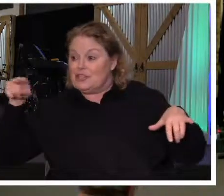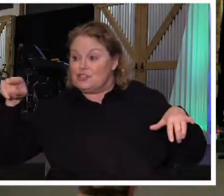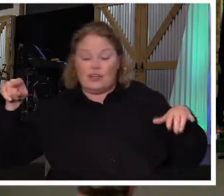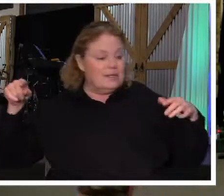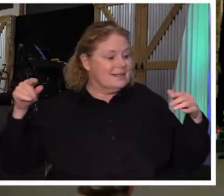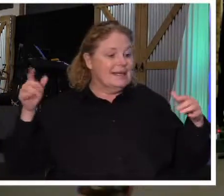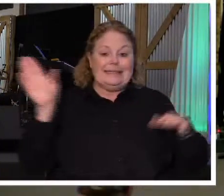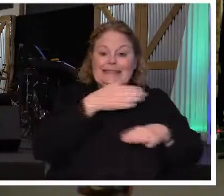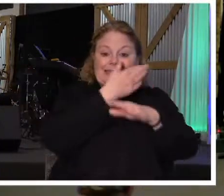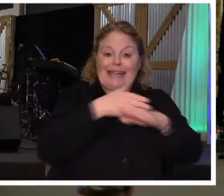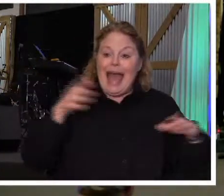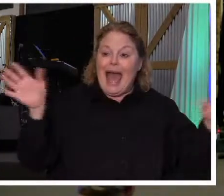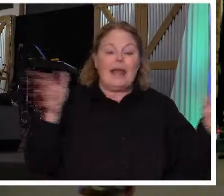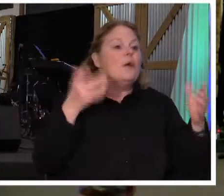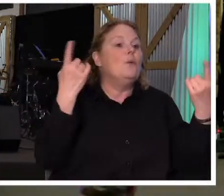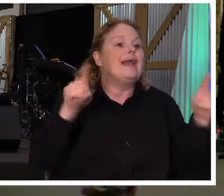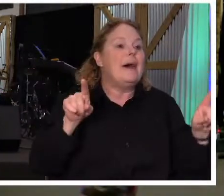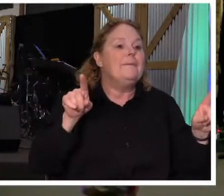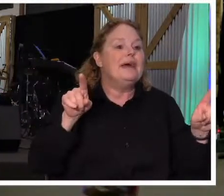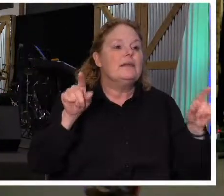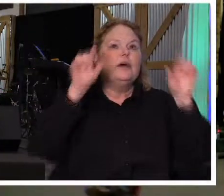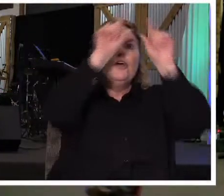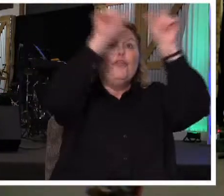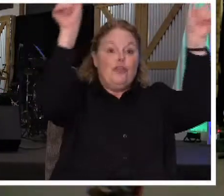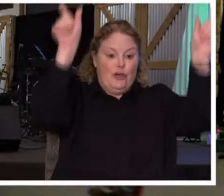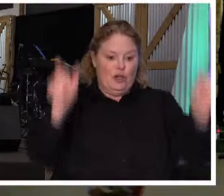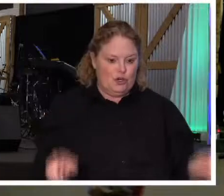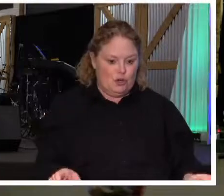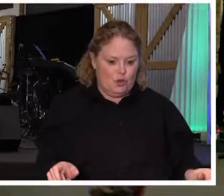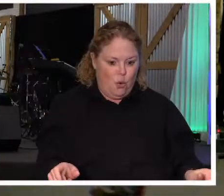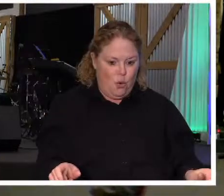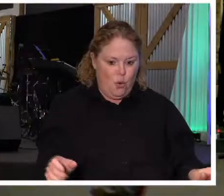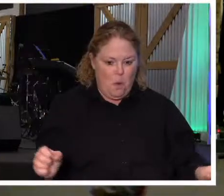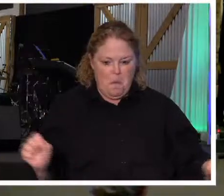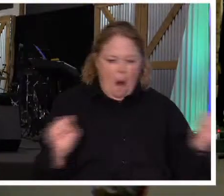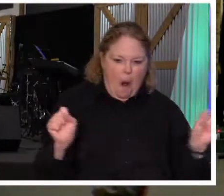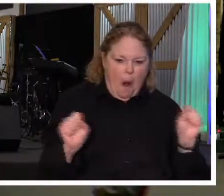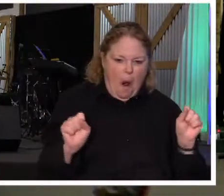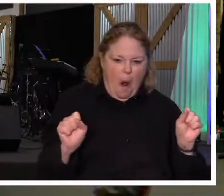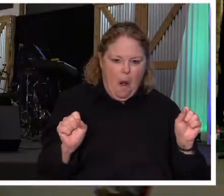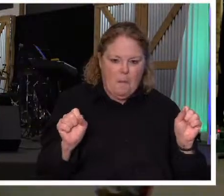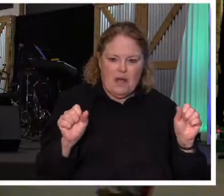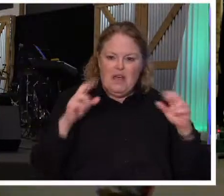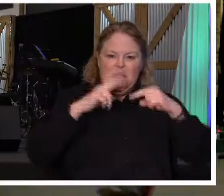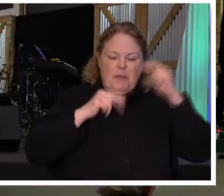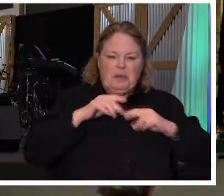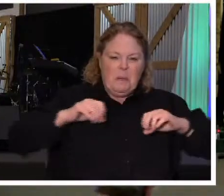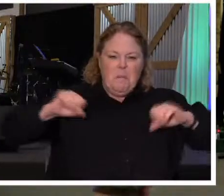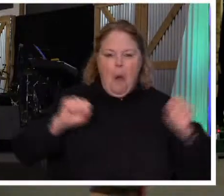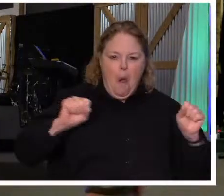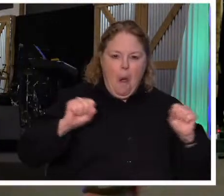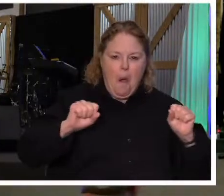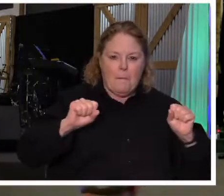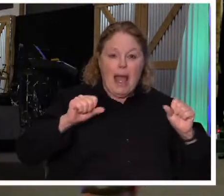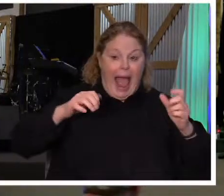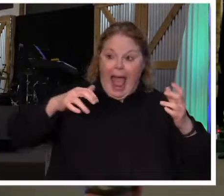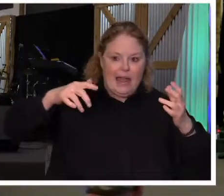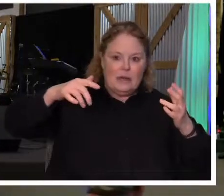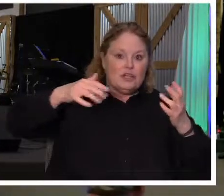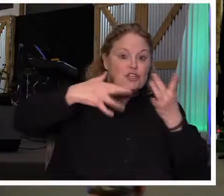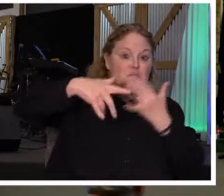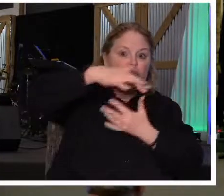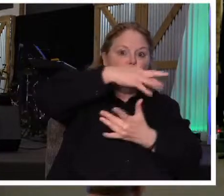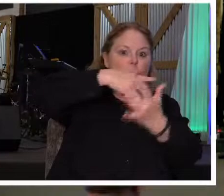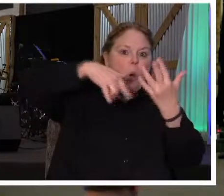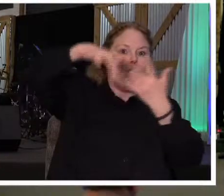the doorposts and the thresholds shook, and the temple was filled with smoke." Now, the Hebrew word